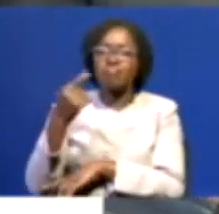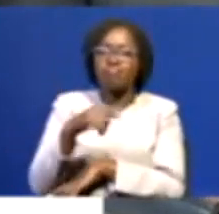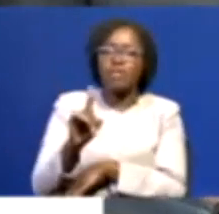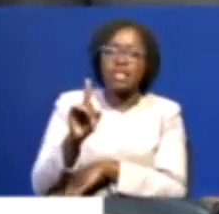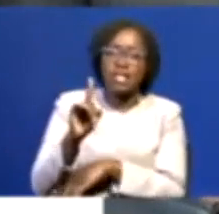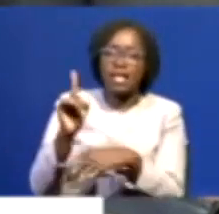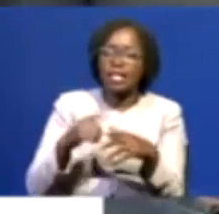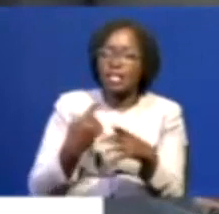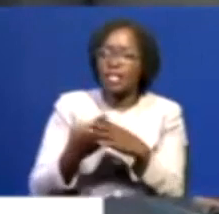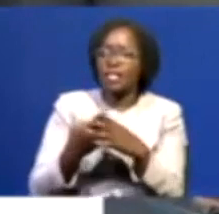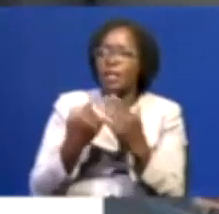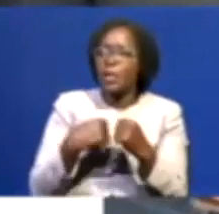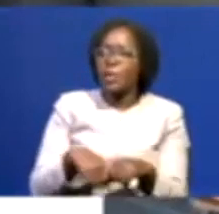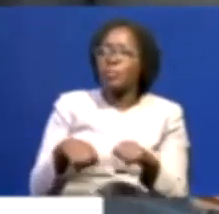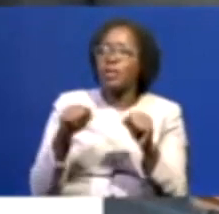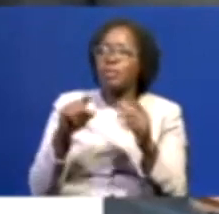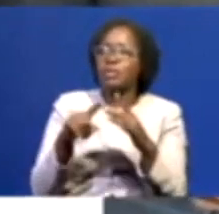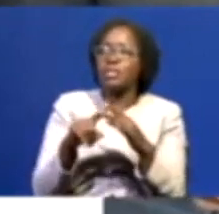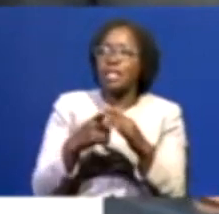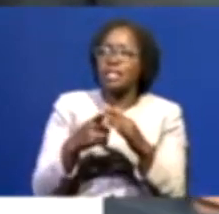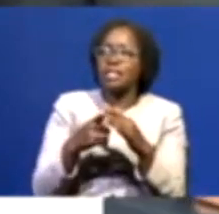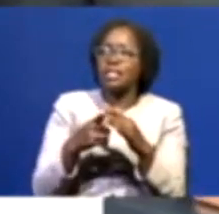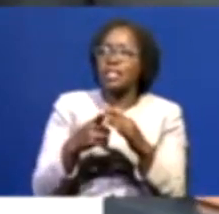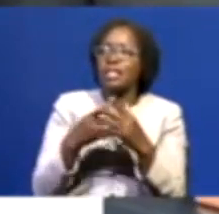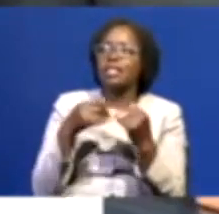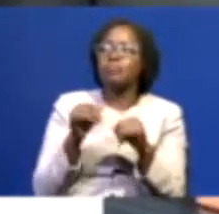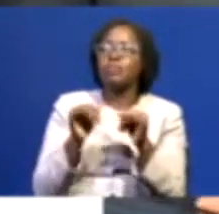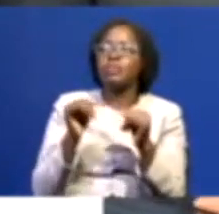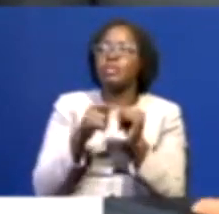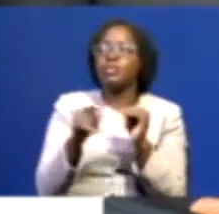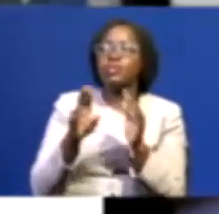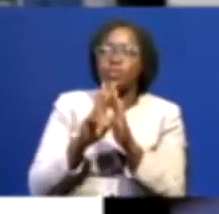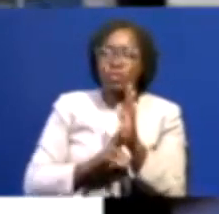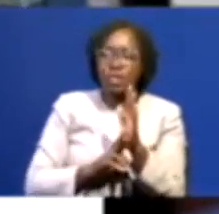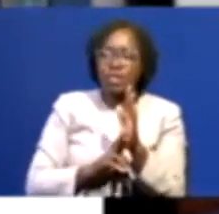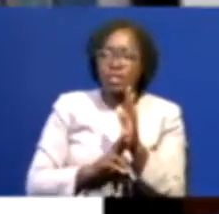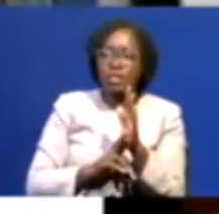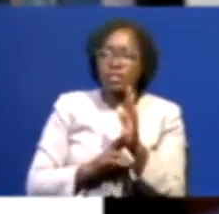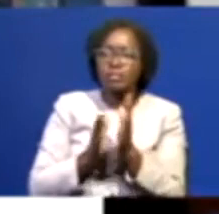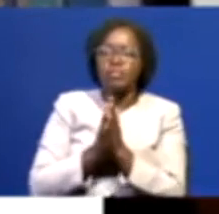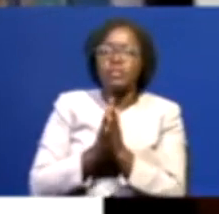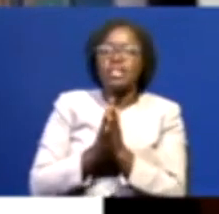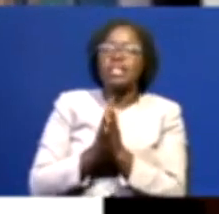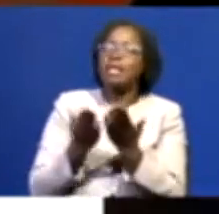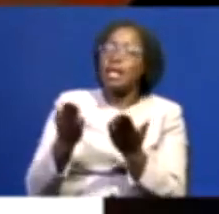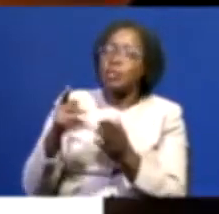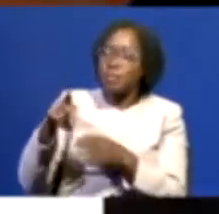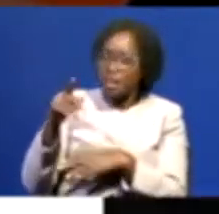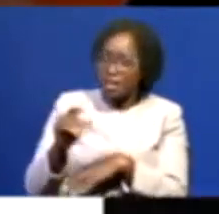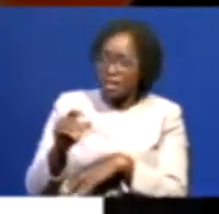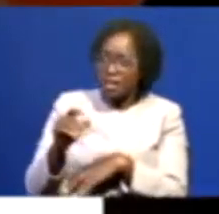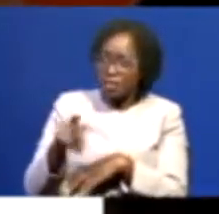and then we are able to start implementing those regulations. Interior Principal Secretary Dr.